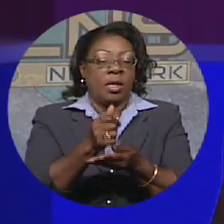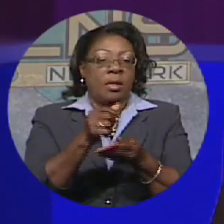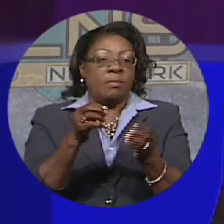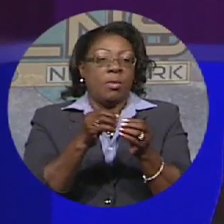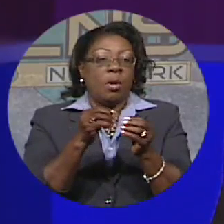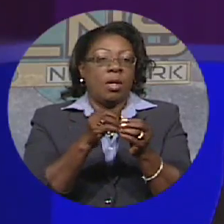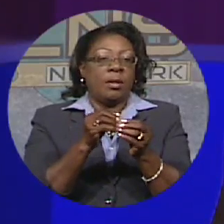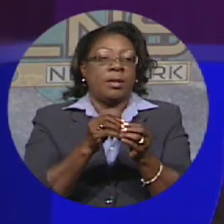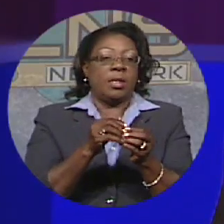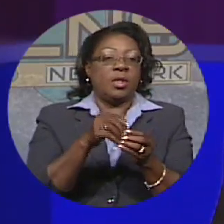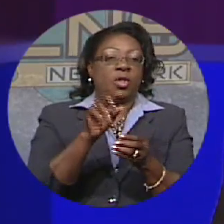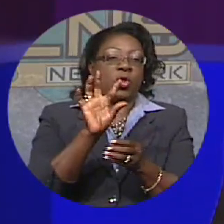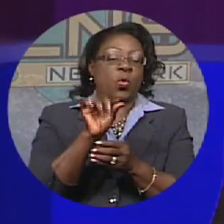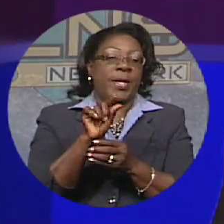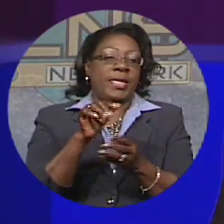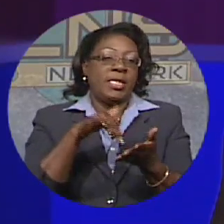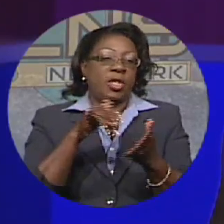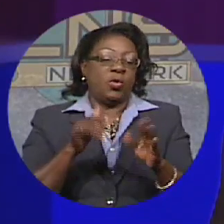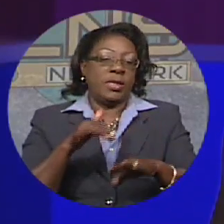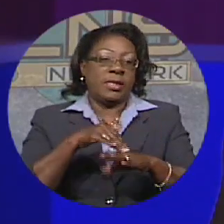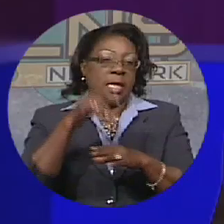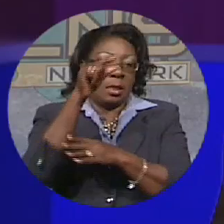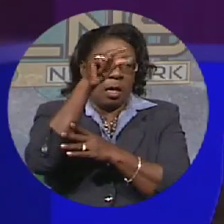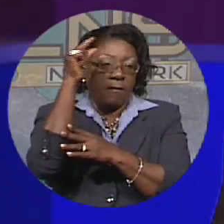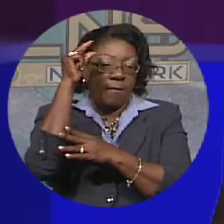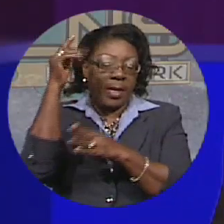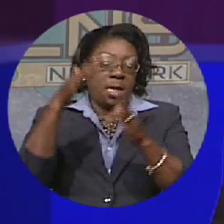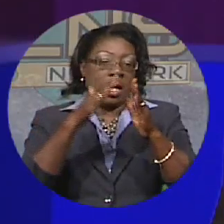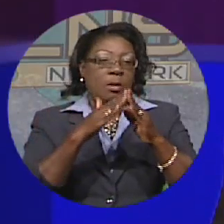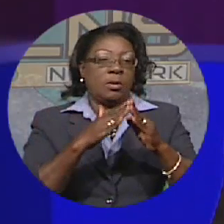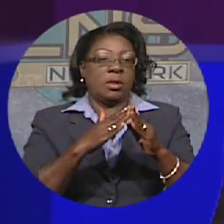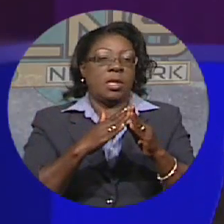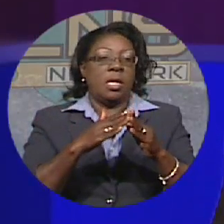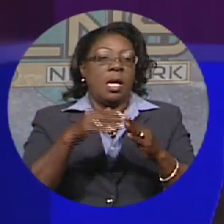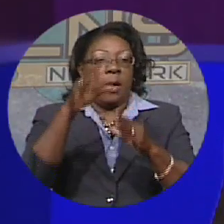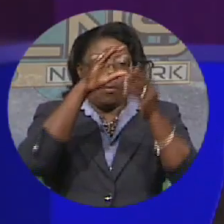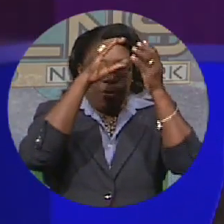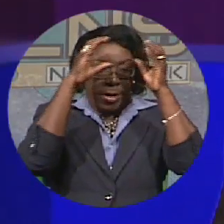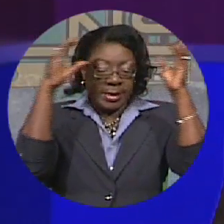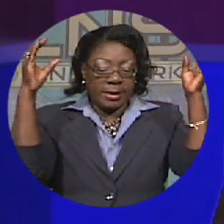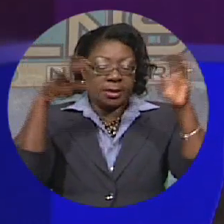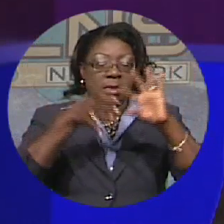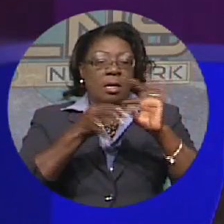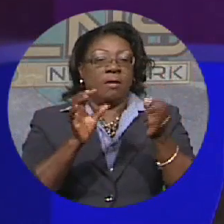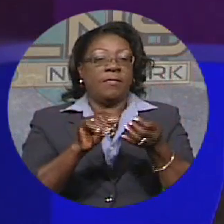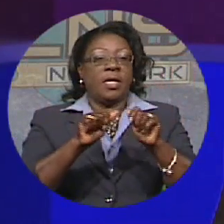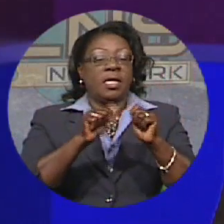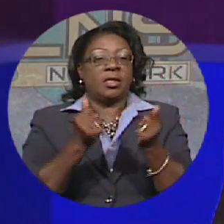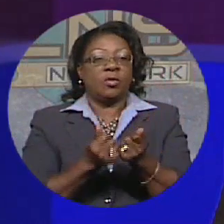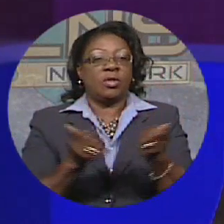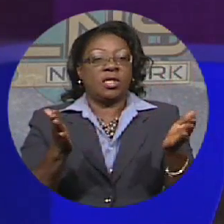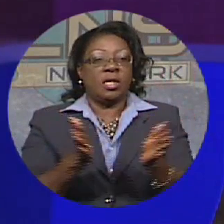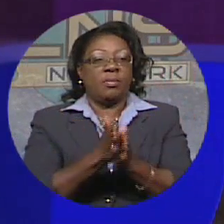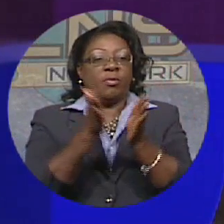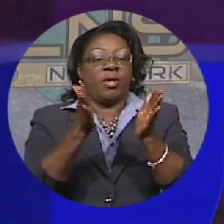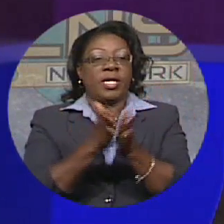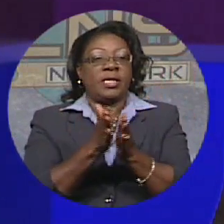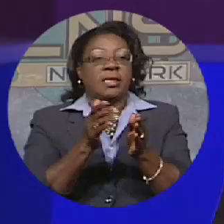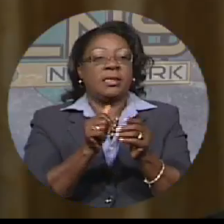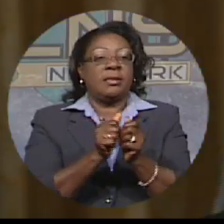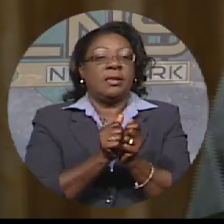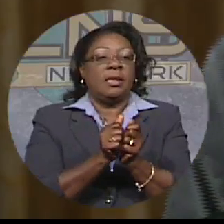Scholar Awards last week at Government House, and President of the Coaches Association, Curtis Pride, was elated to praise the recipients for their